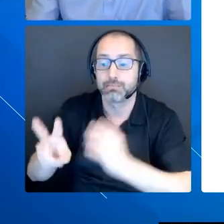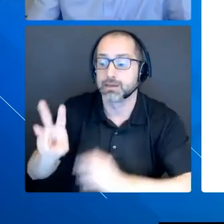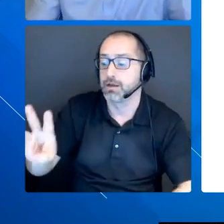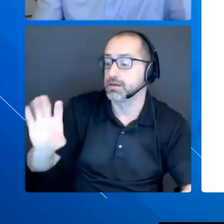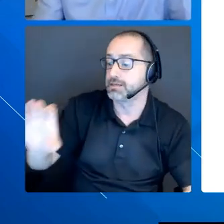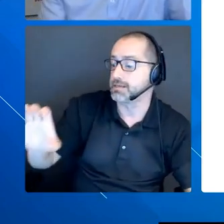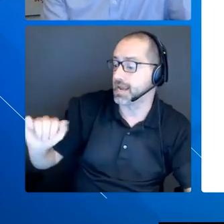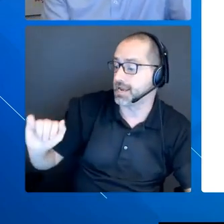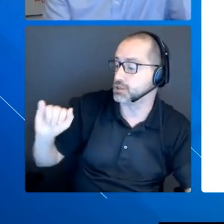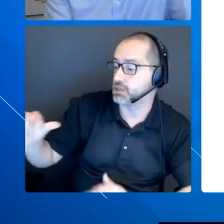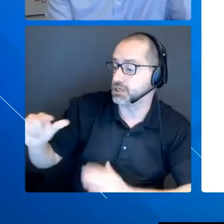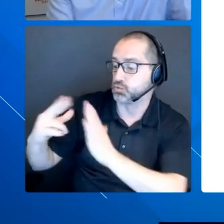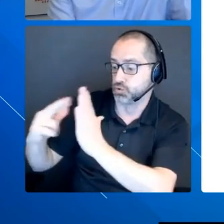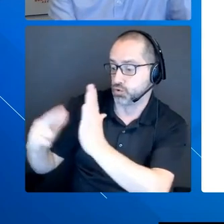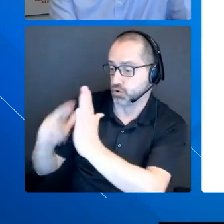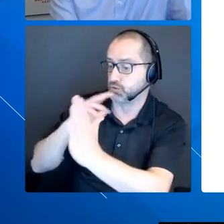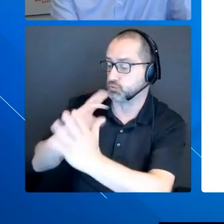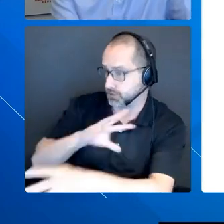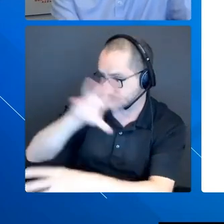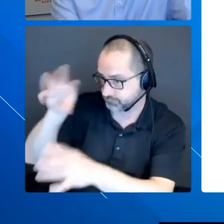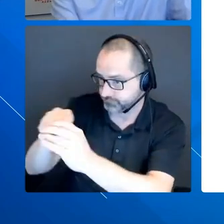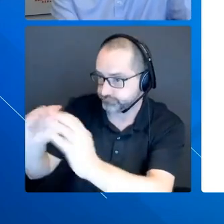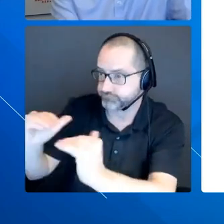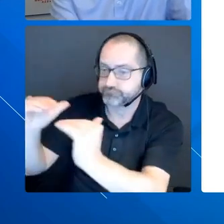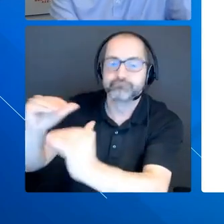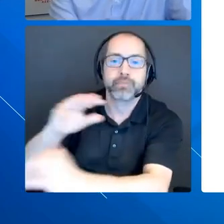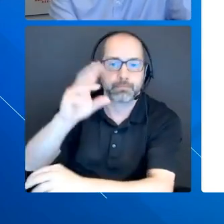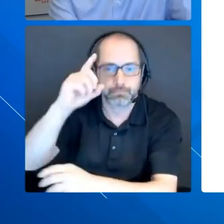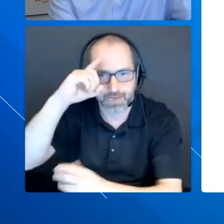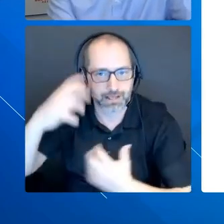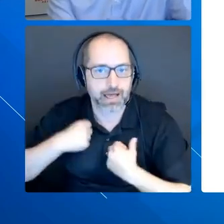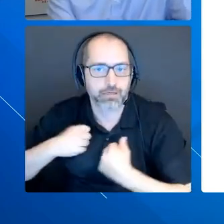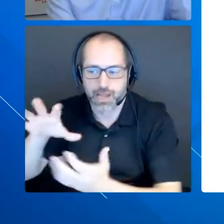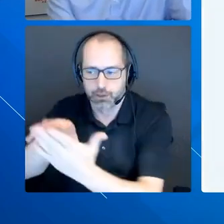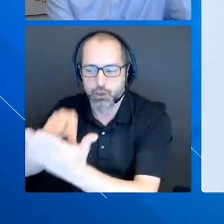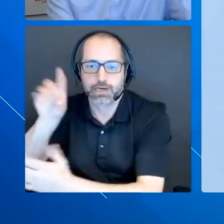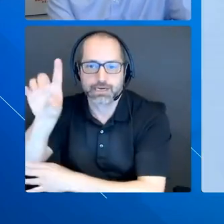include mental health and intellectual and learning disabilities.